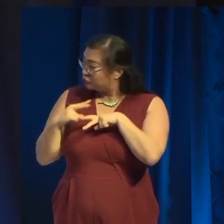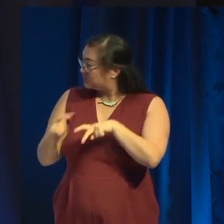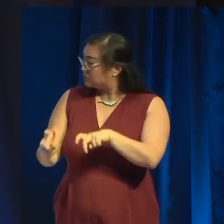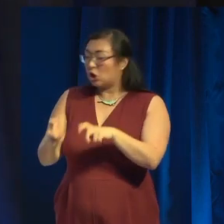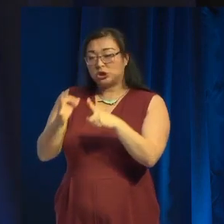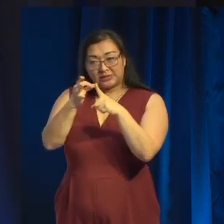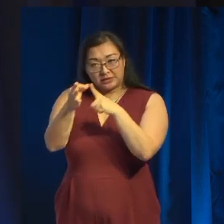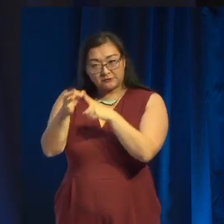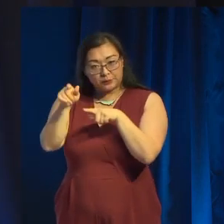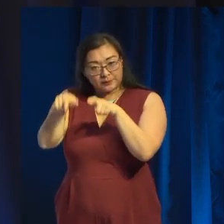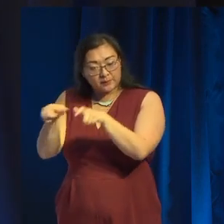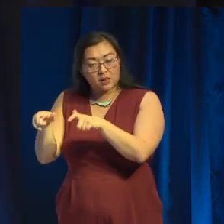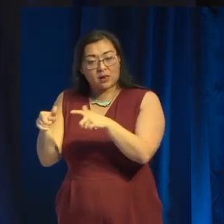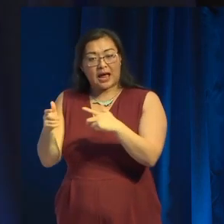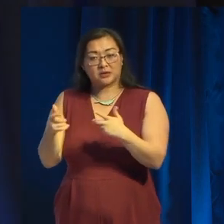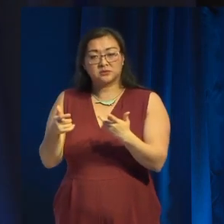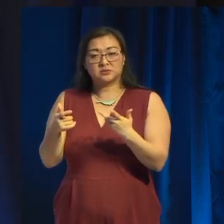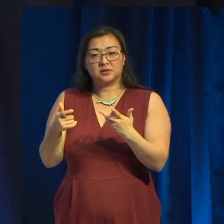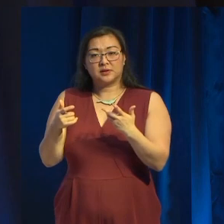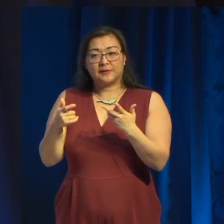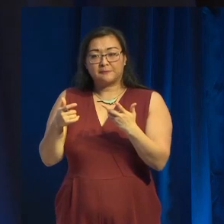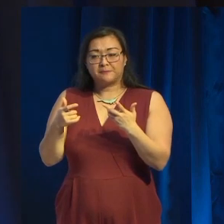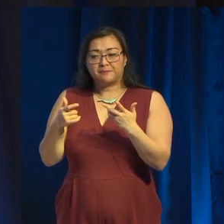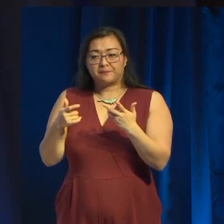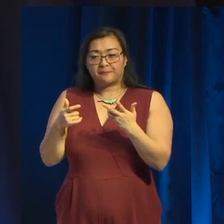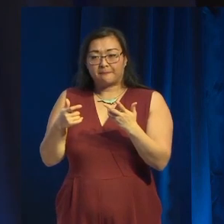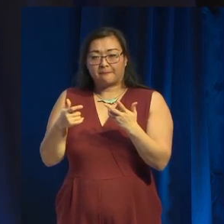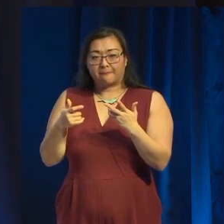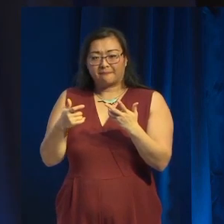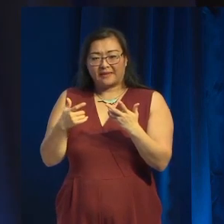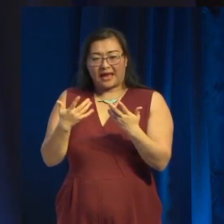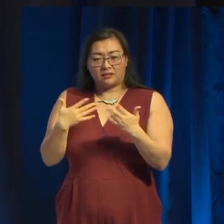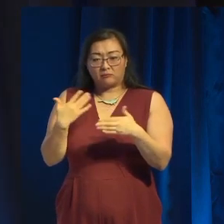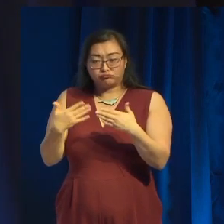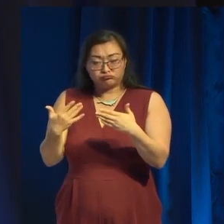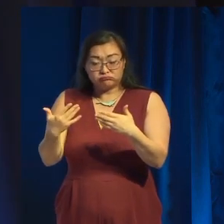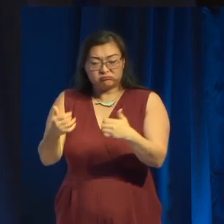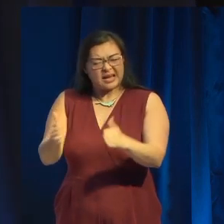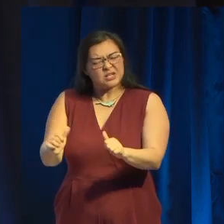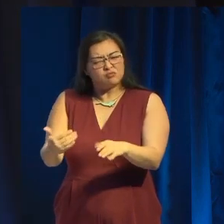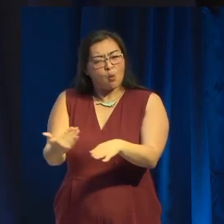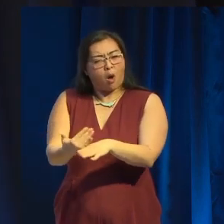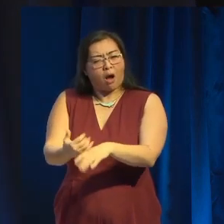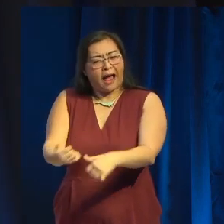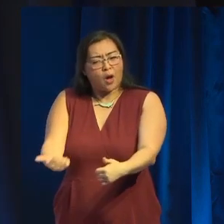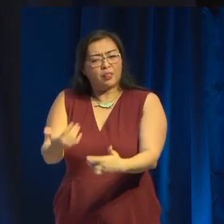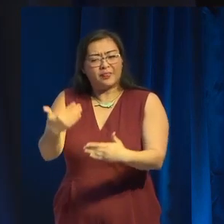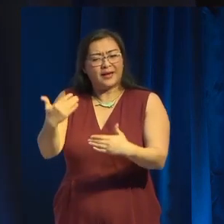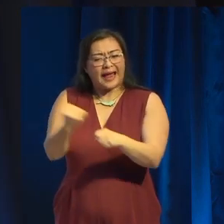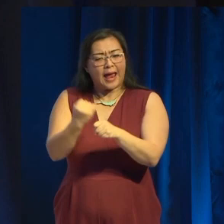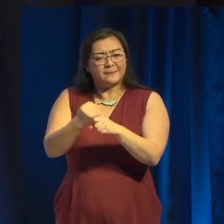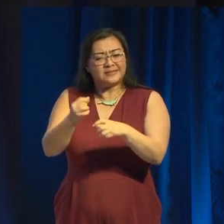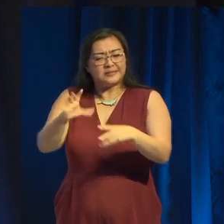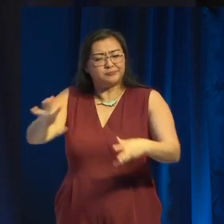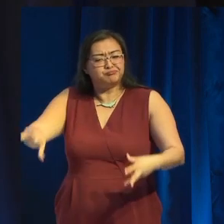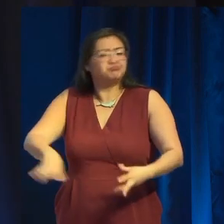and in the end it just didn't work out. The game didn't add up together, even though I had all these